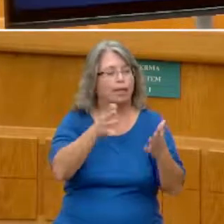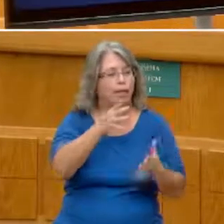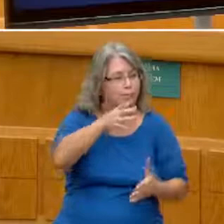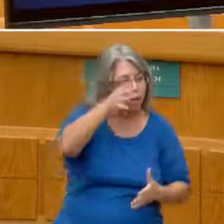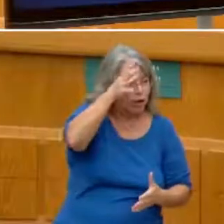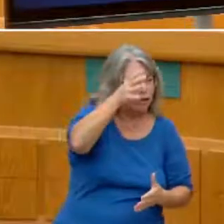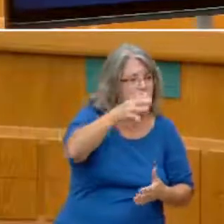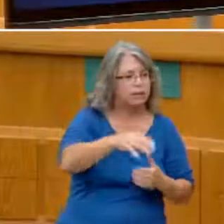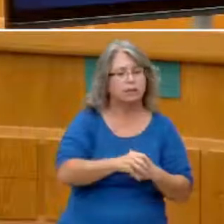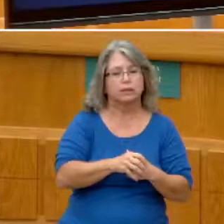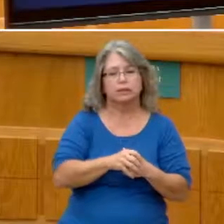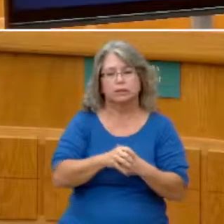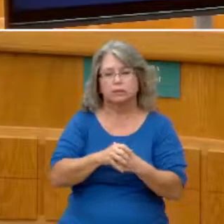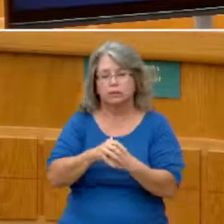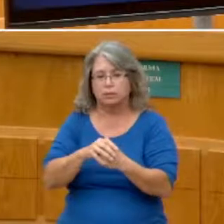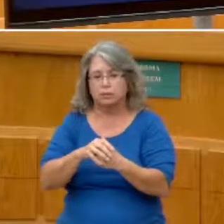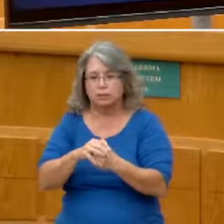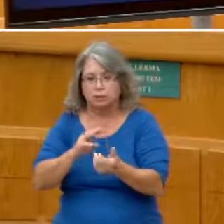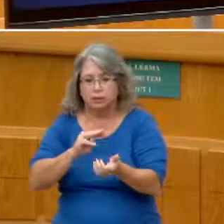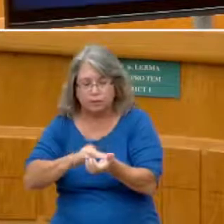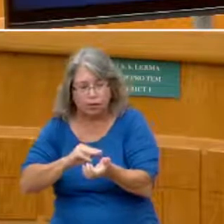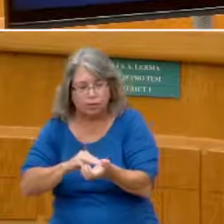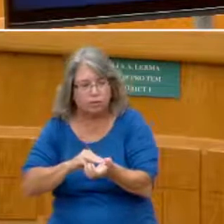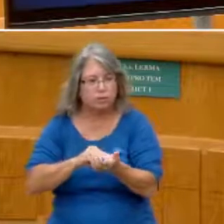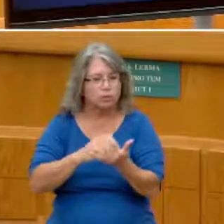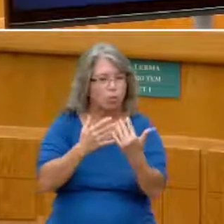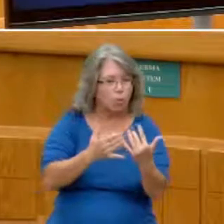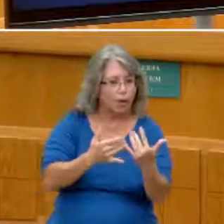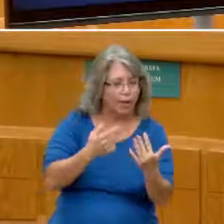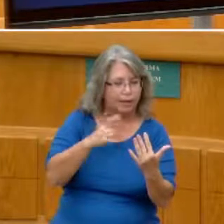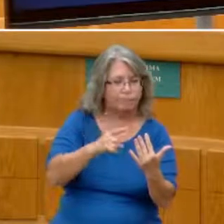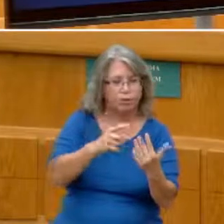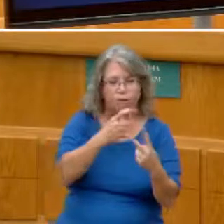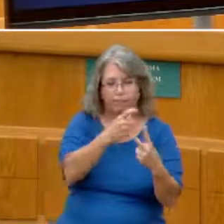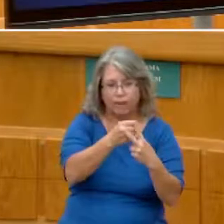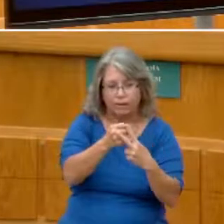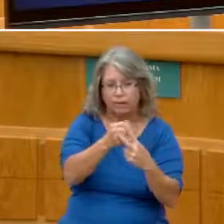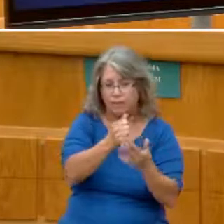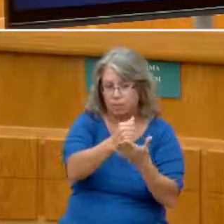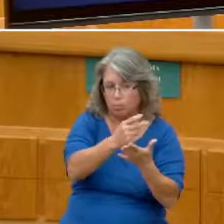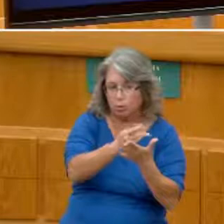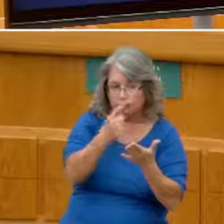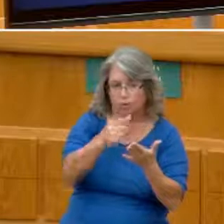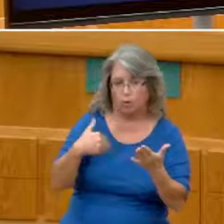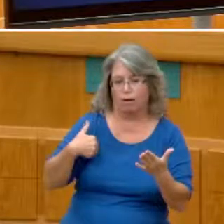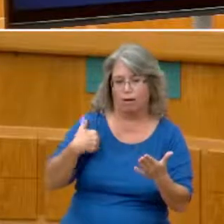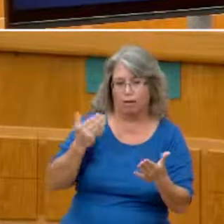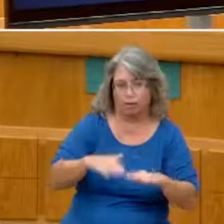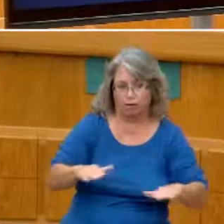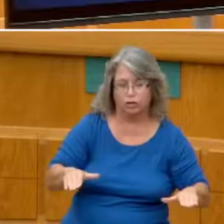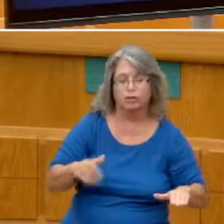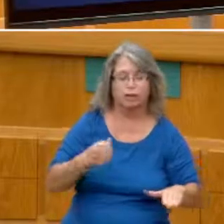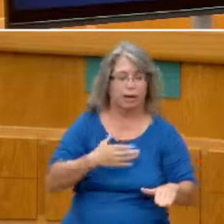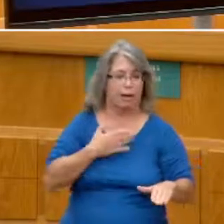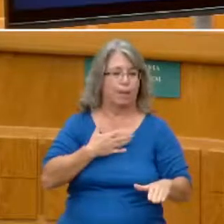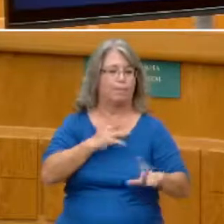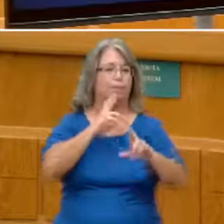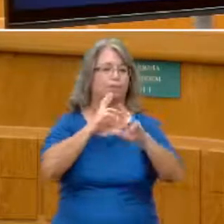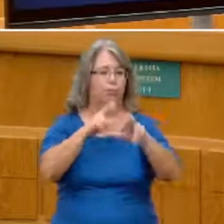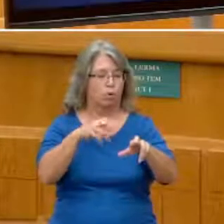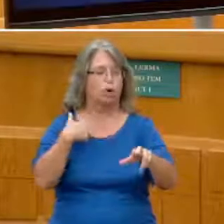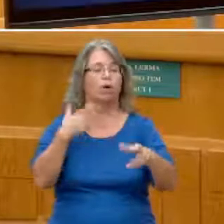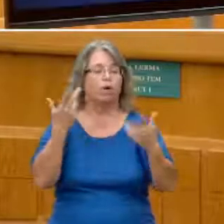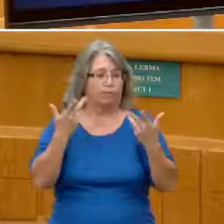eagerly awaiting the vaccines for younger children to arrive. And I'm happy to report, as the mayor mentioned, we did receive our